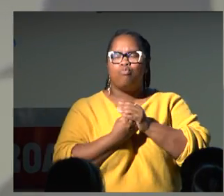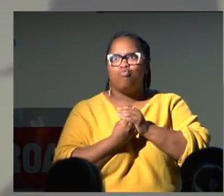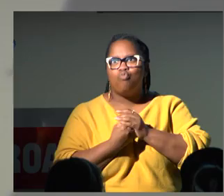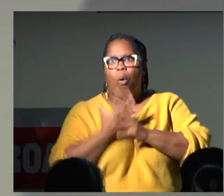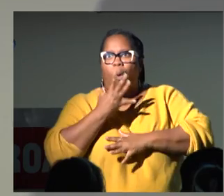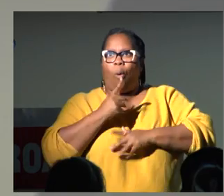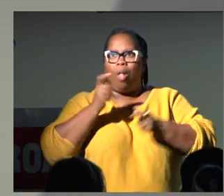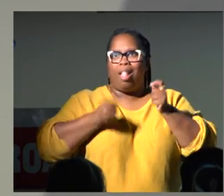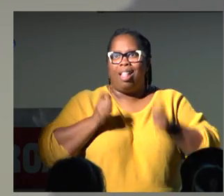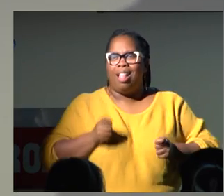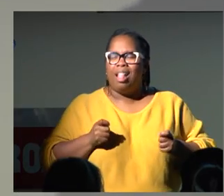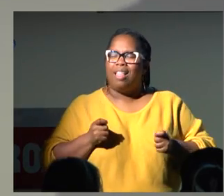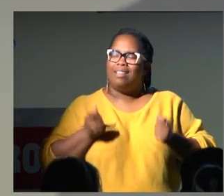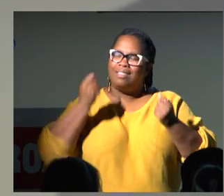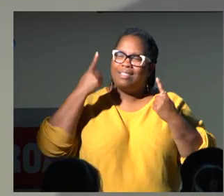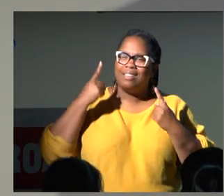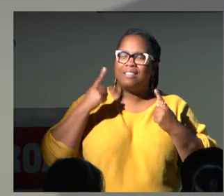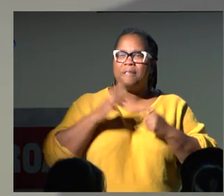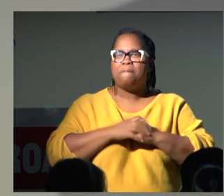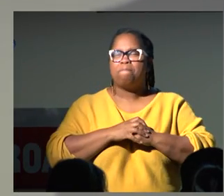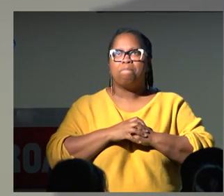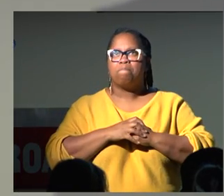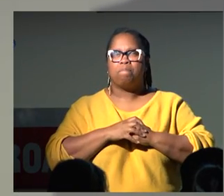gotta, it's not a,